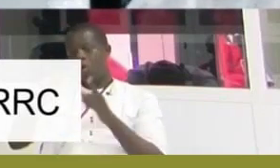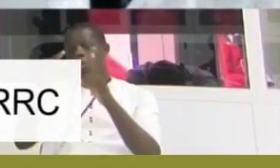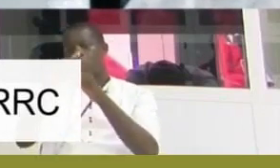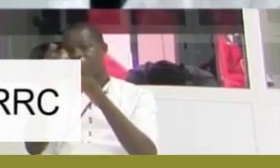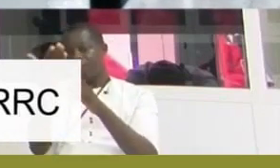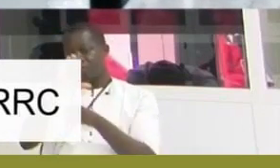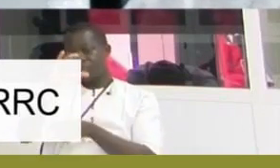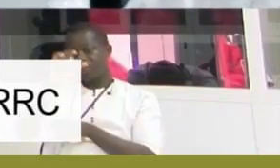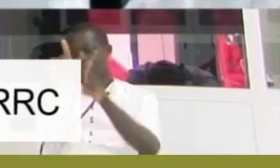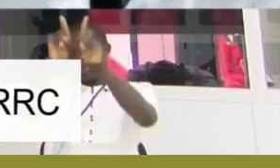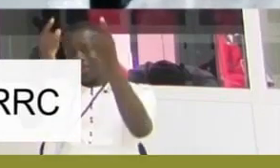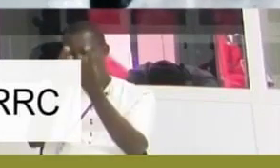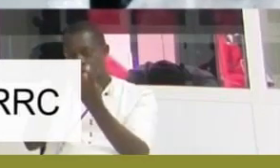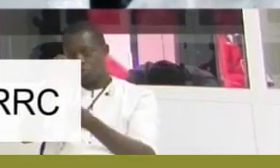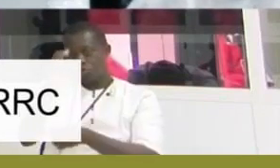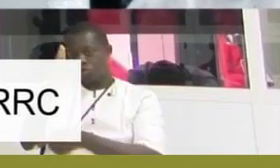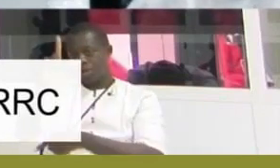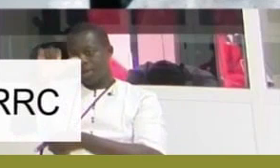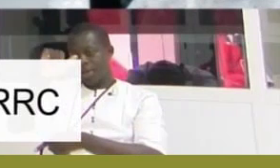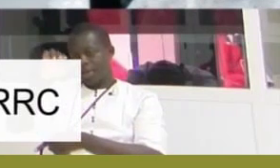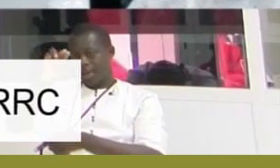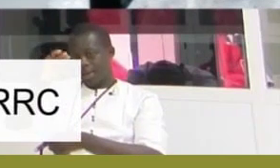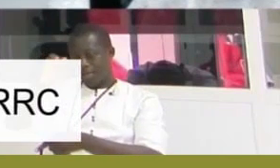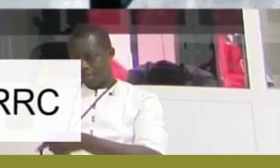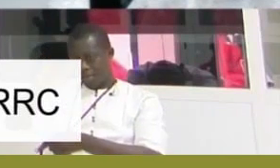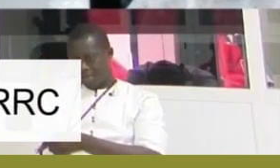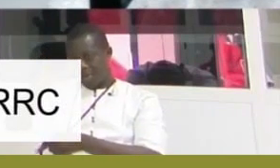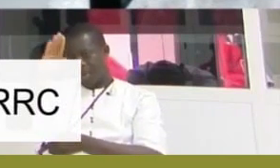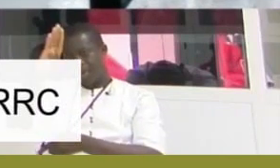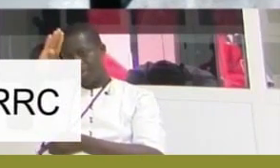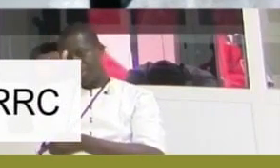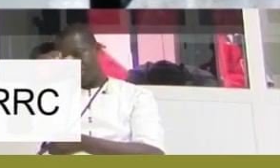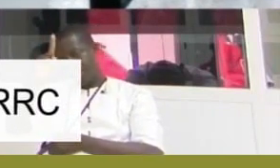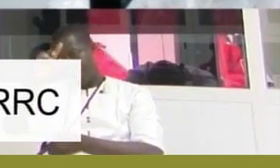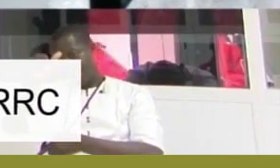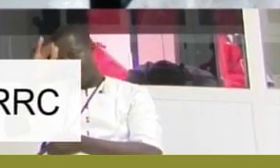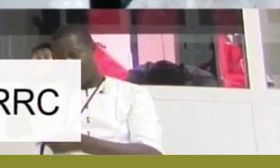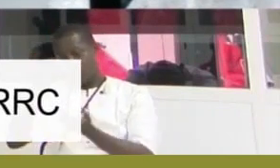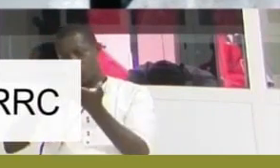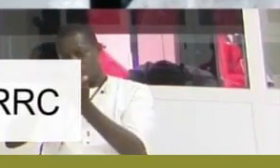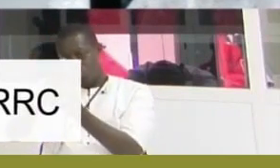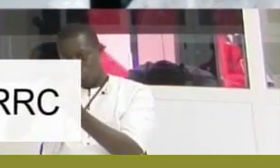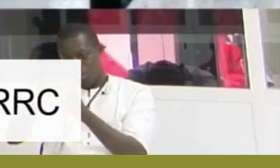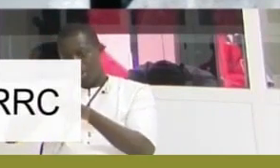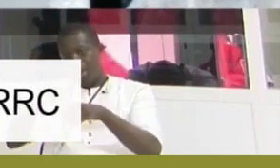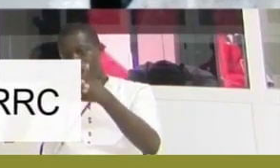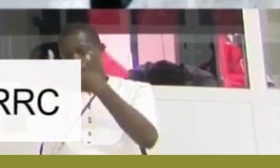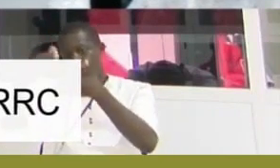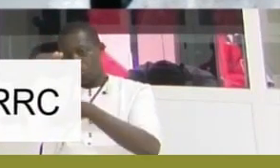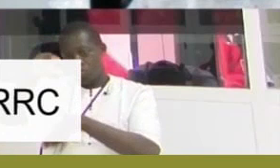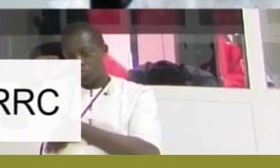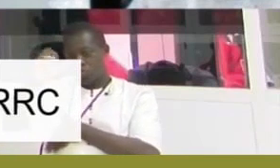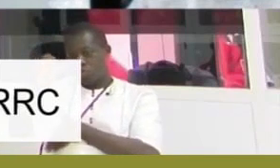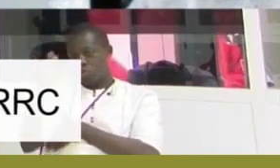who claimed the lives of 2 Gambian Americans in the names of Mahmoud Cisse and Ibu Job. The duo was alleged